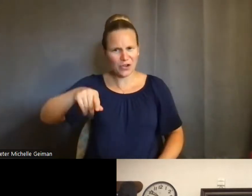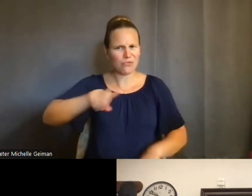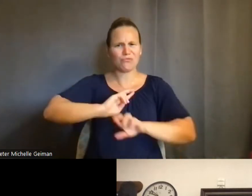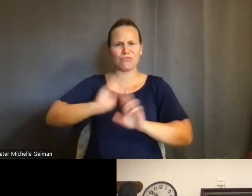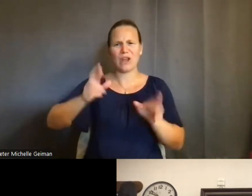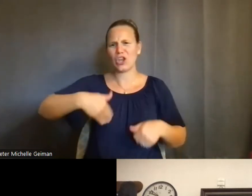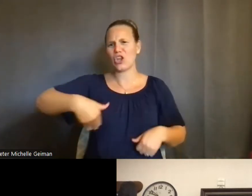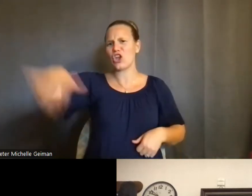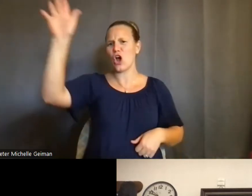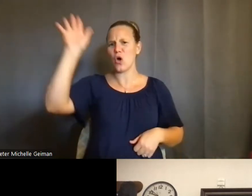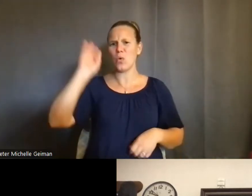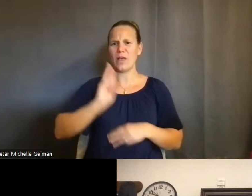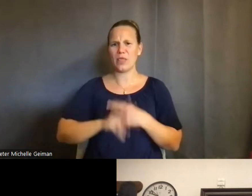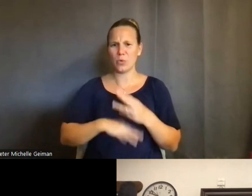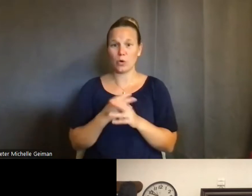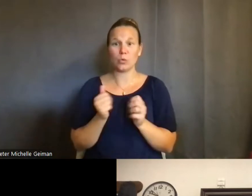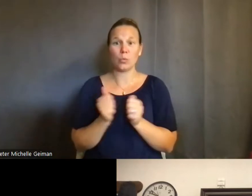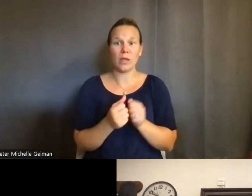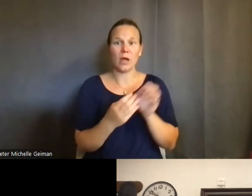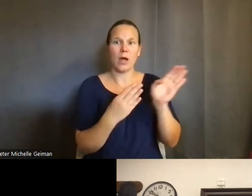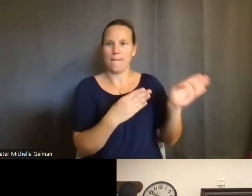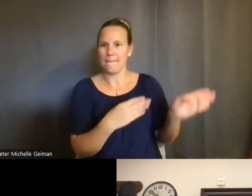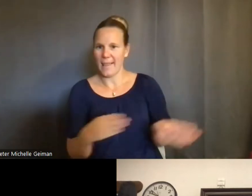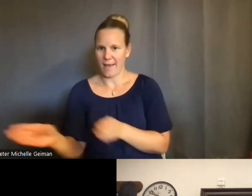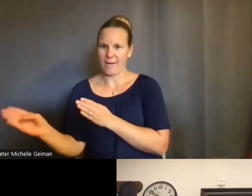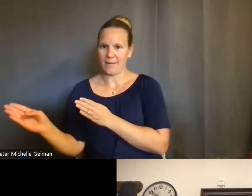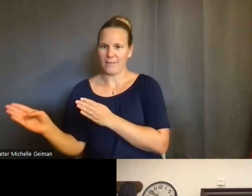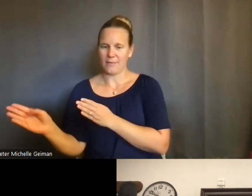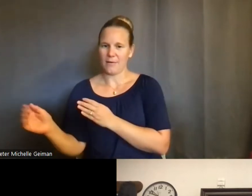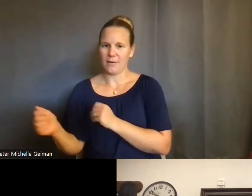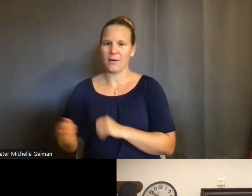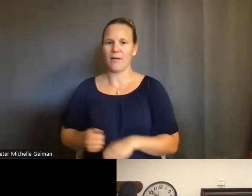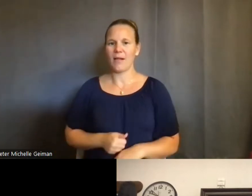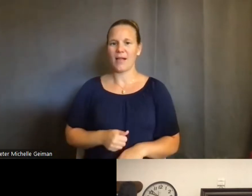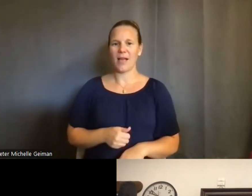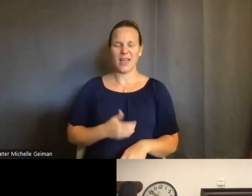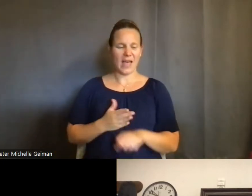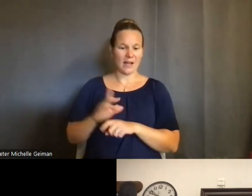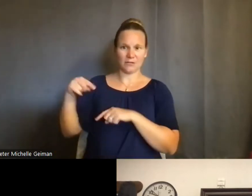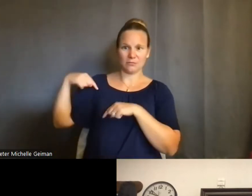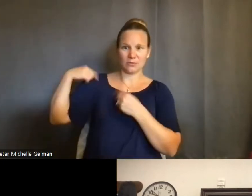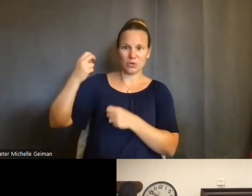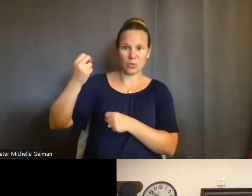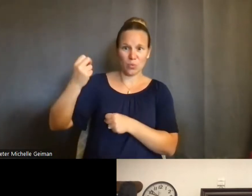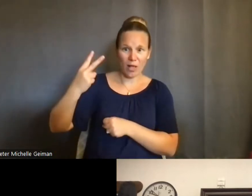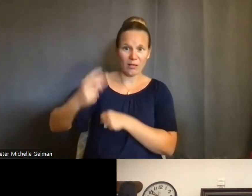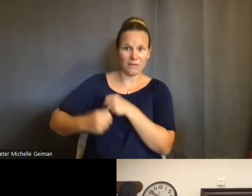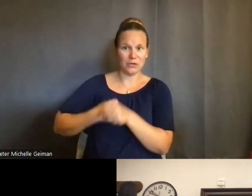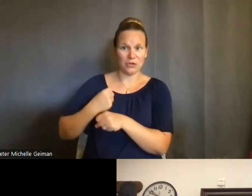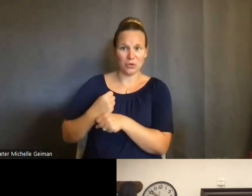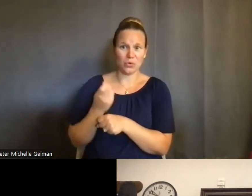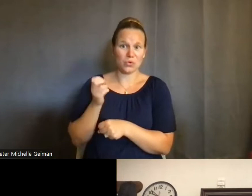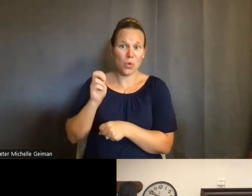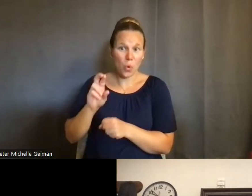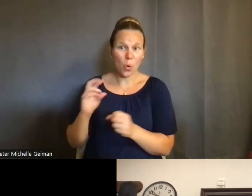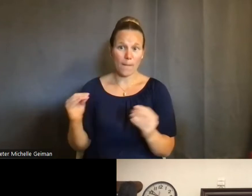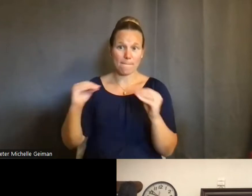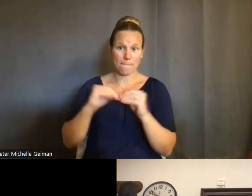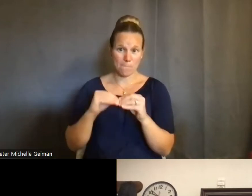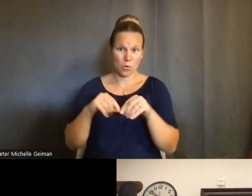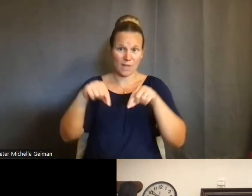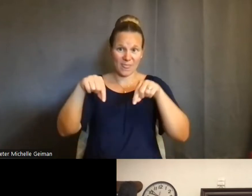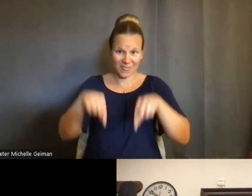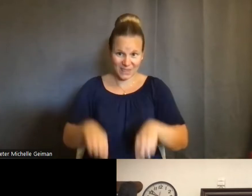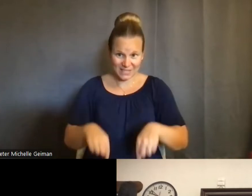world with a plan after you've spent the last 12 years or more here in this building.